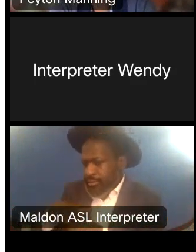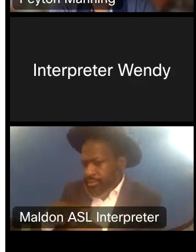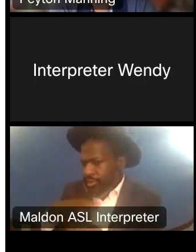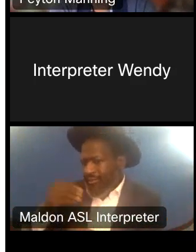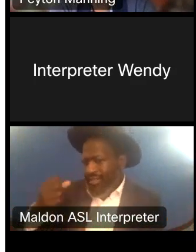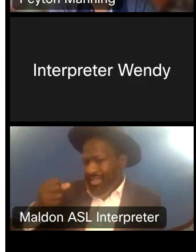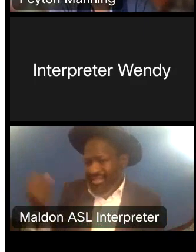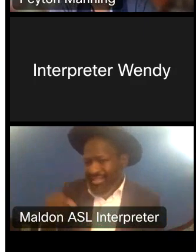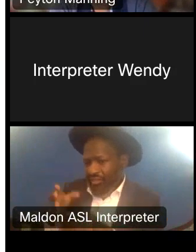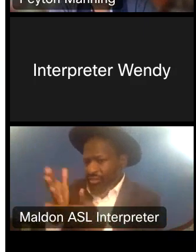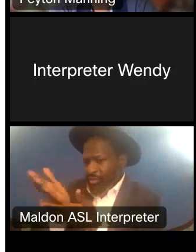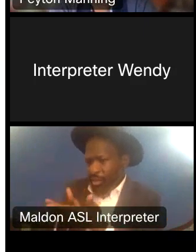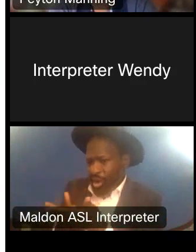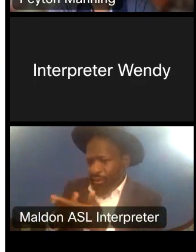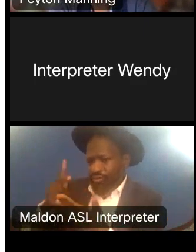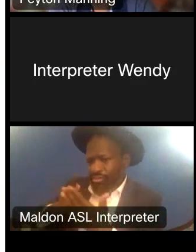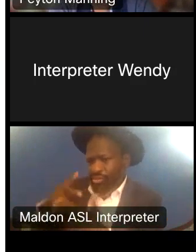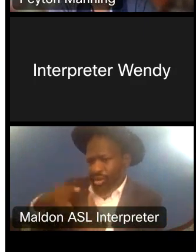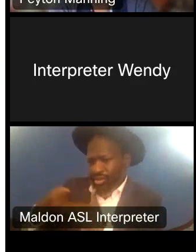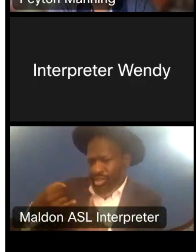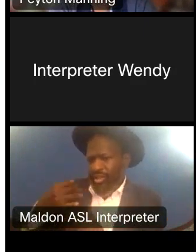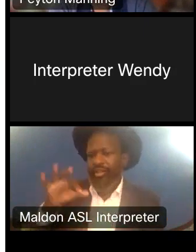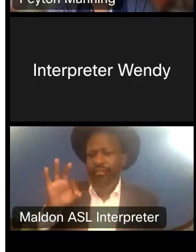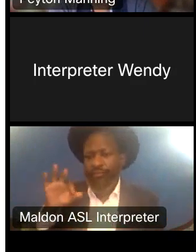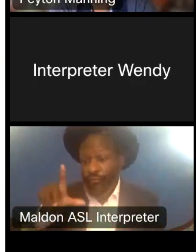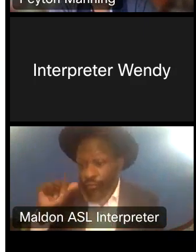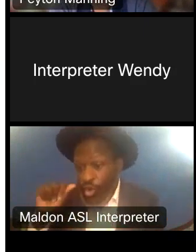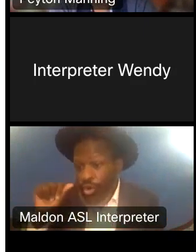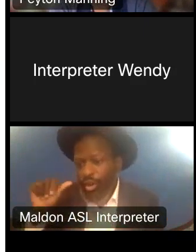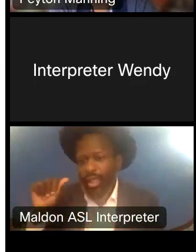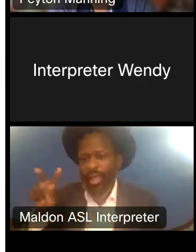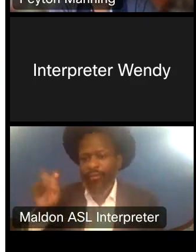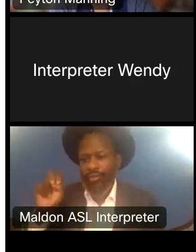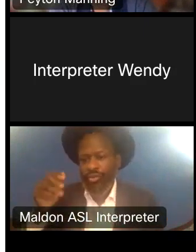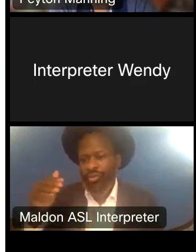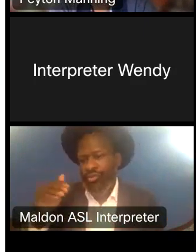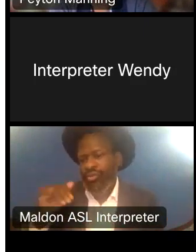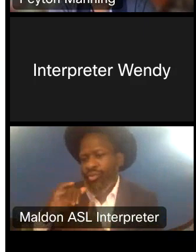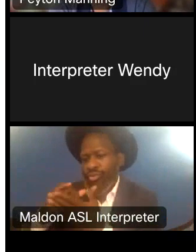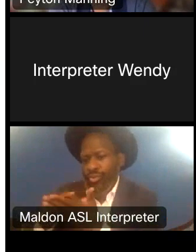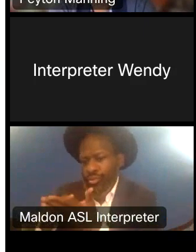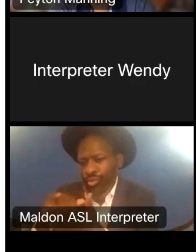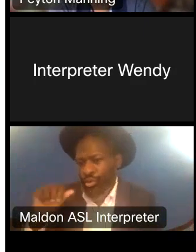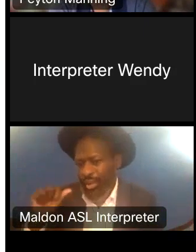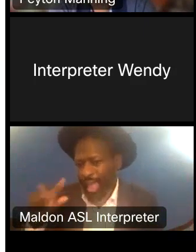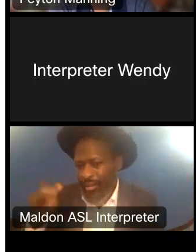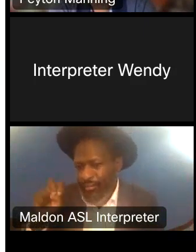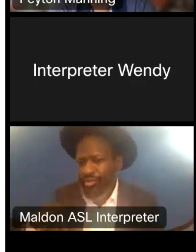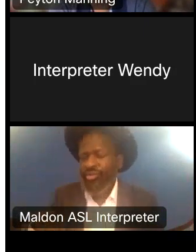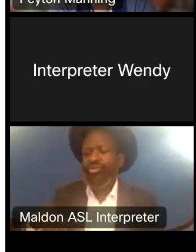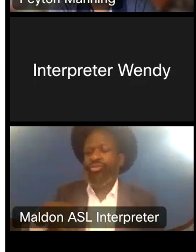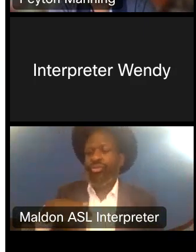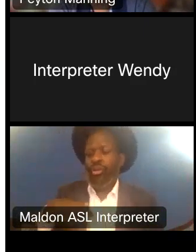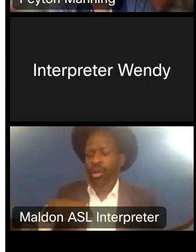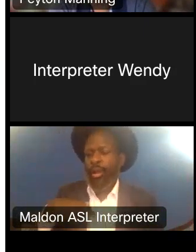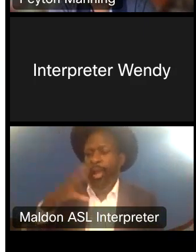at Florida Avenue and New York Avenue. And I'll just, you know, I'm sorry, pile on and reiterate the